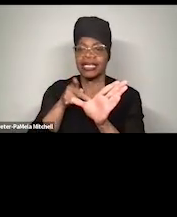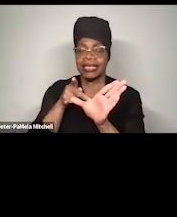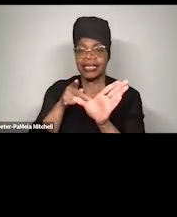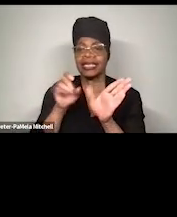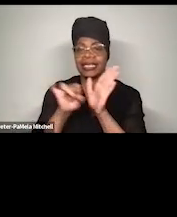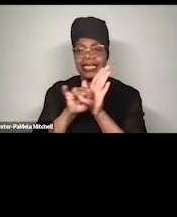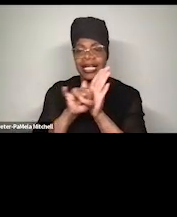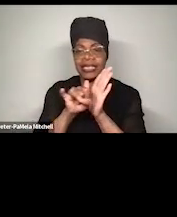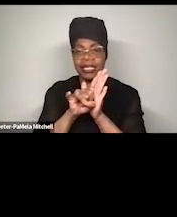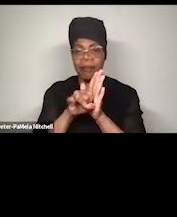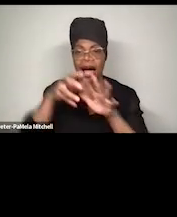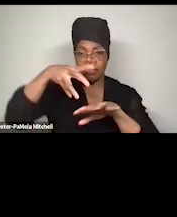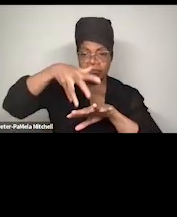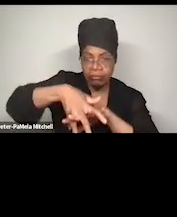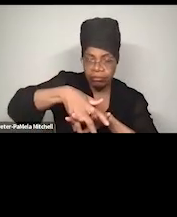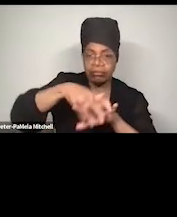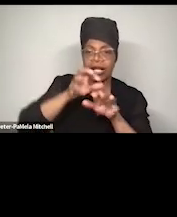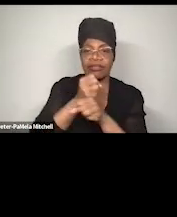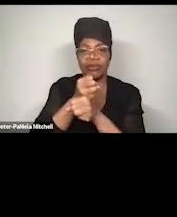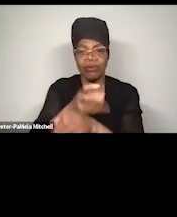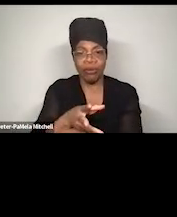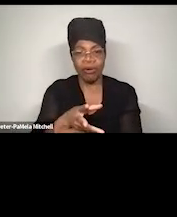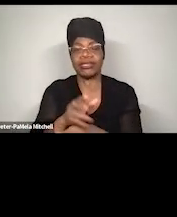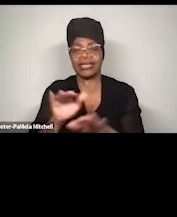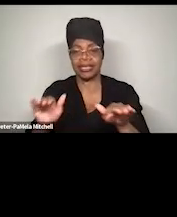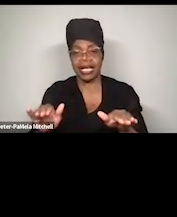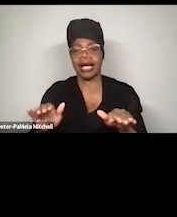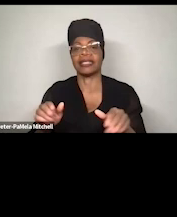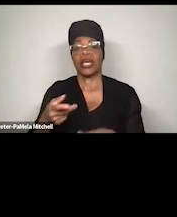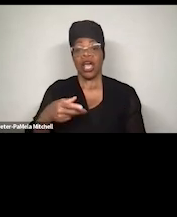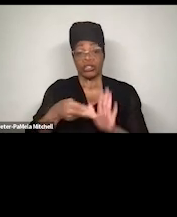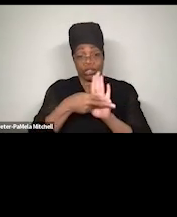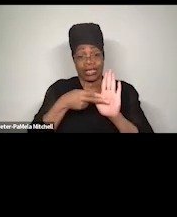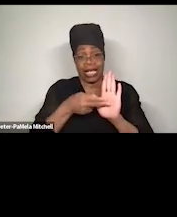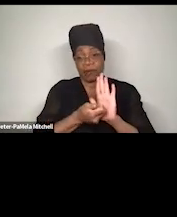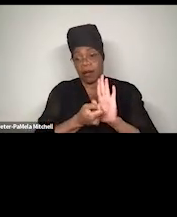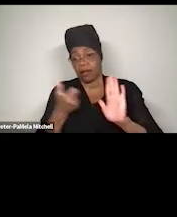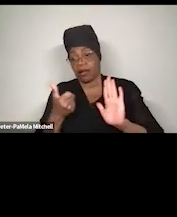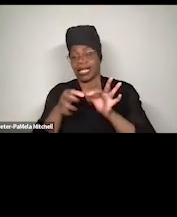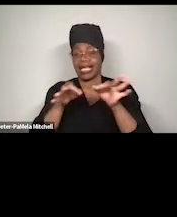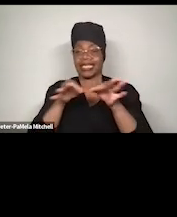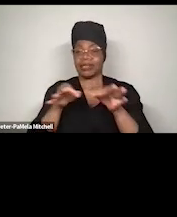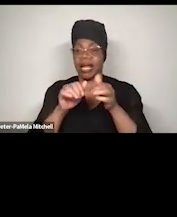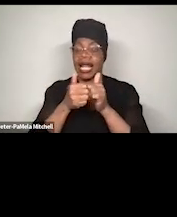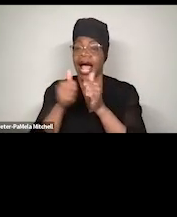symptoms and behaviors through a trauma-informed lens. We remove the stigma by explaining how behaviors and symptoms are a normal response